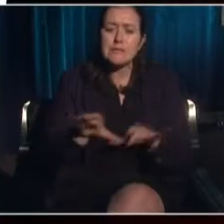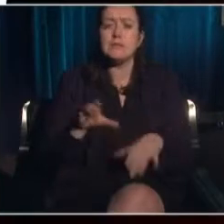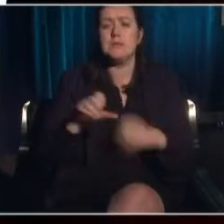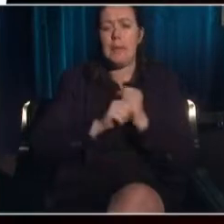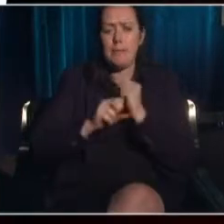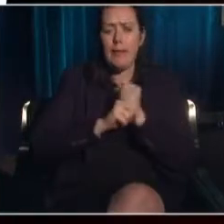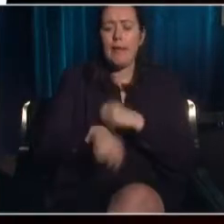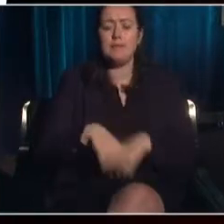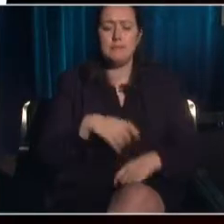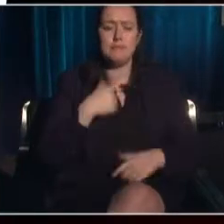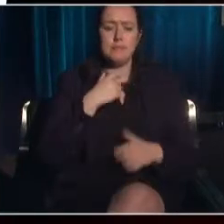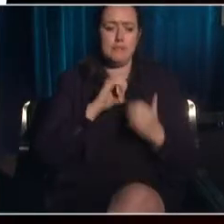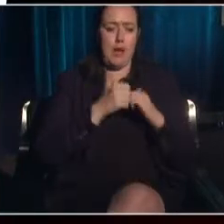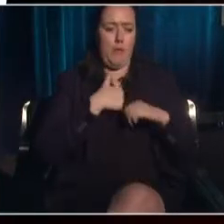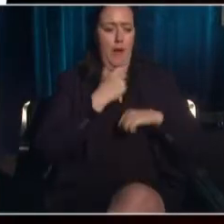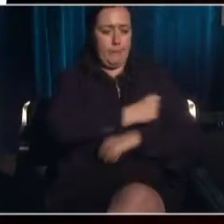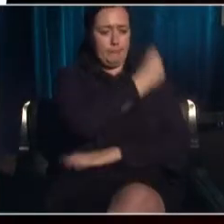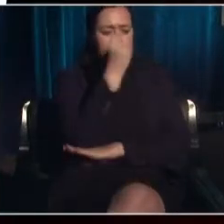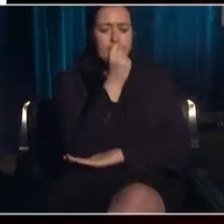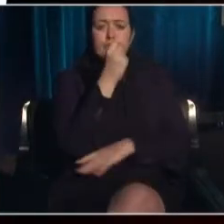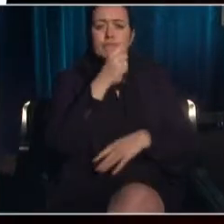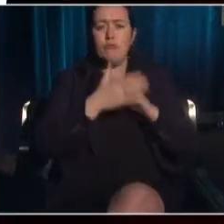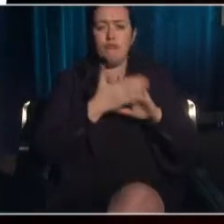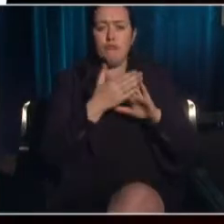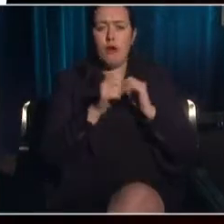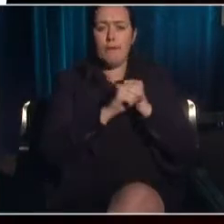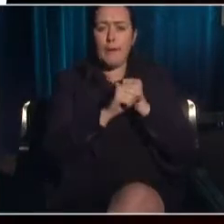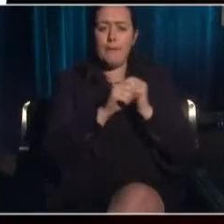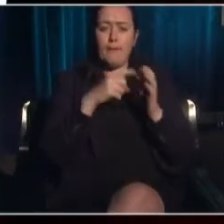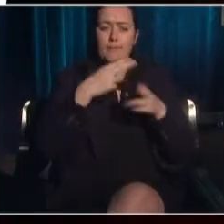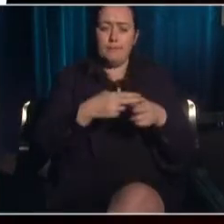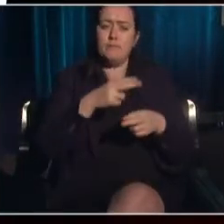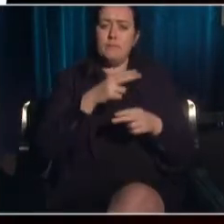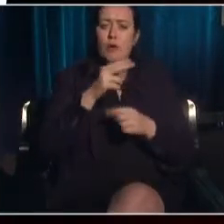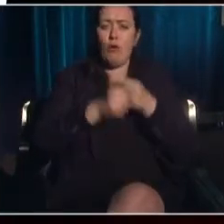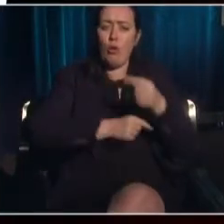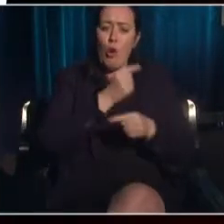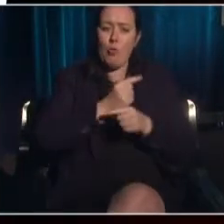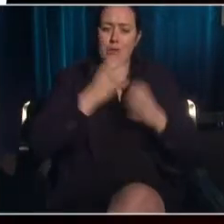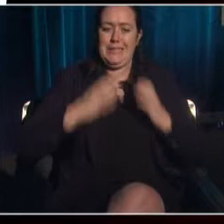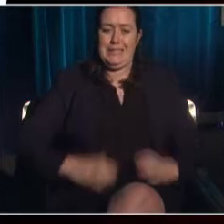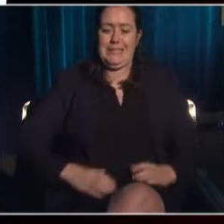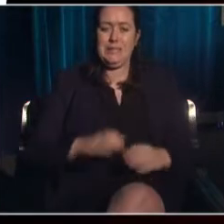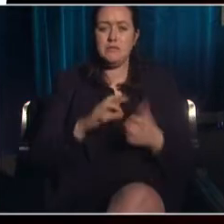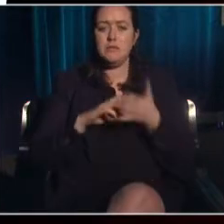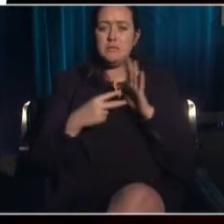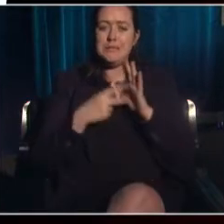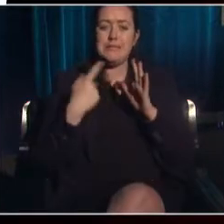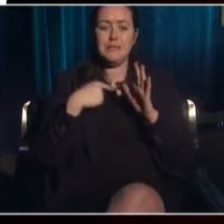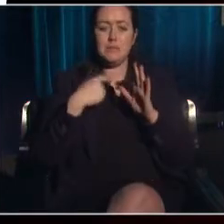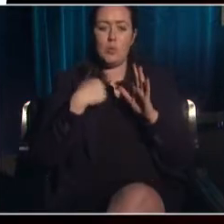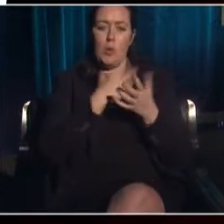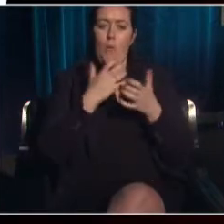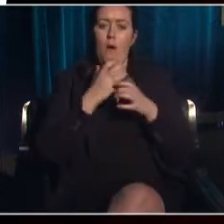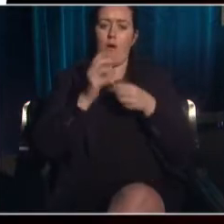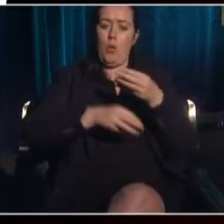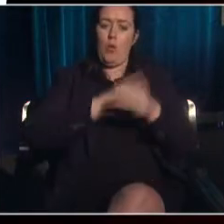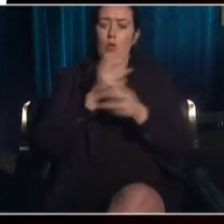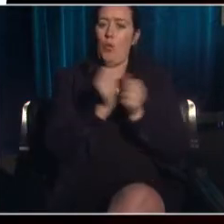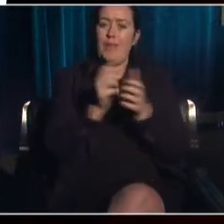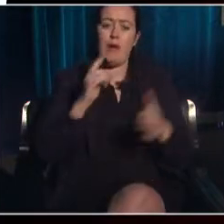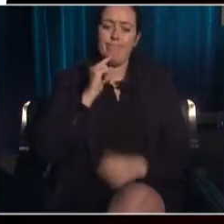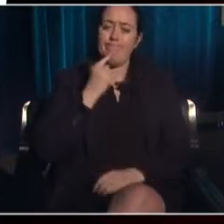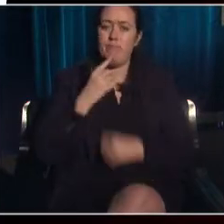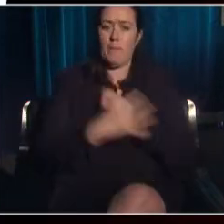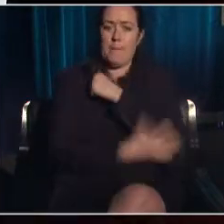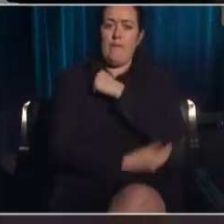Global Citizen. And our vision at Global Citizen is a world without extreme poverty. So we work on big, complex global challenges. I'm